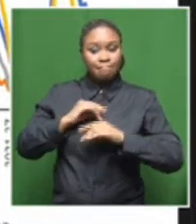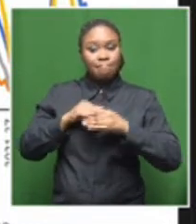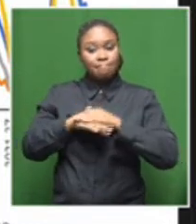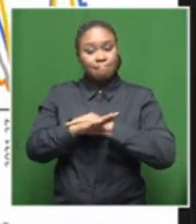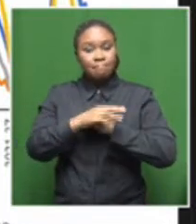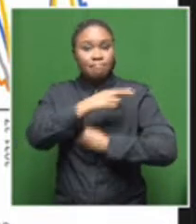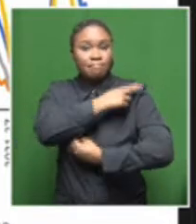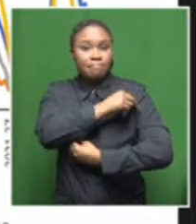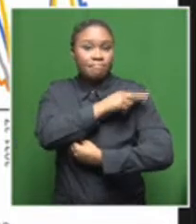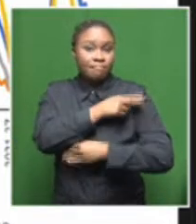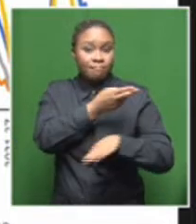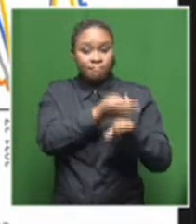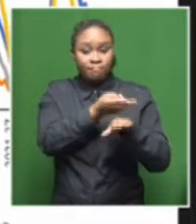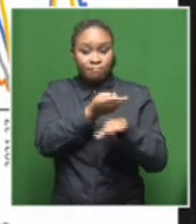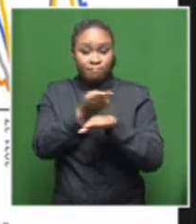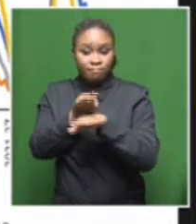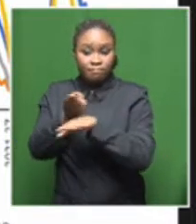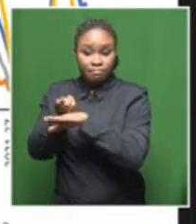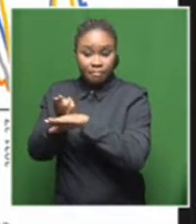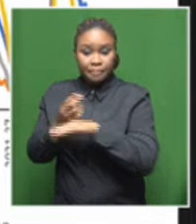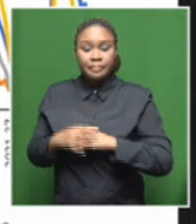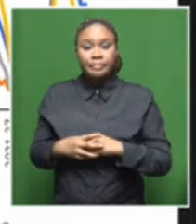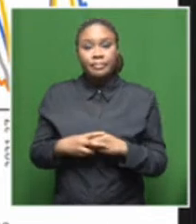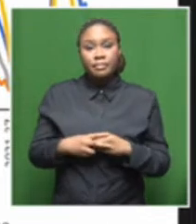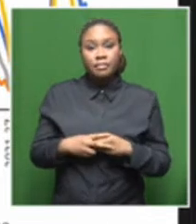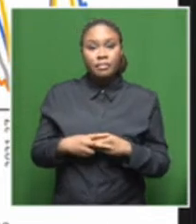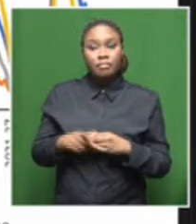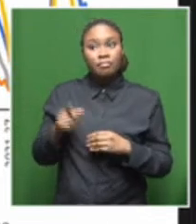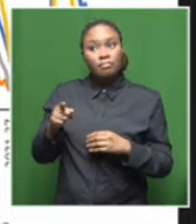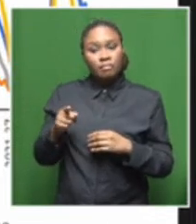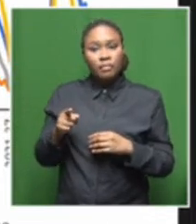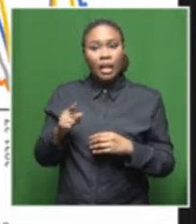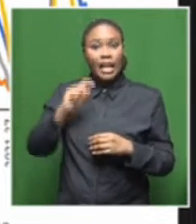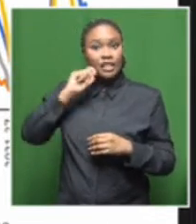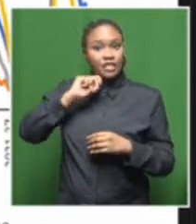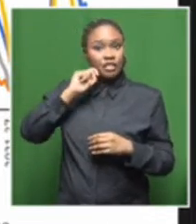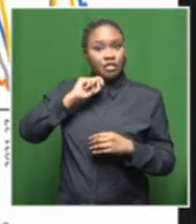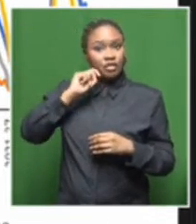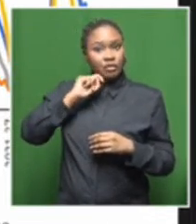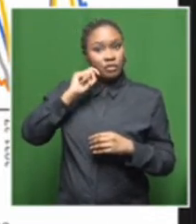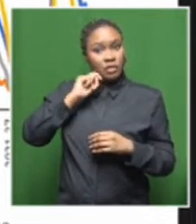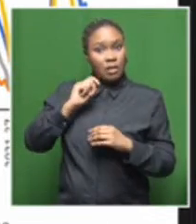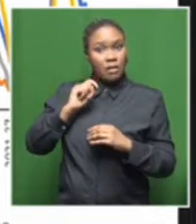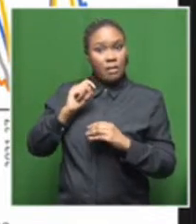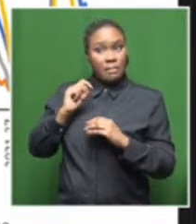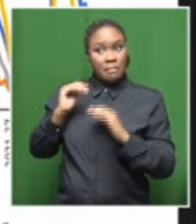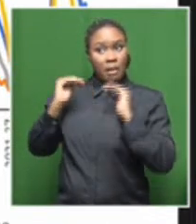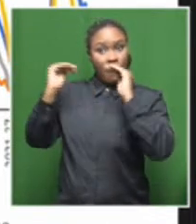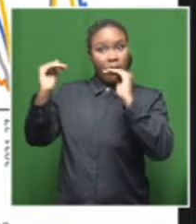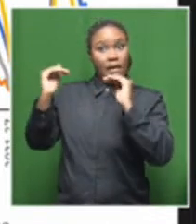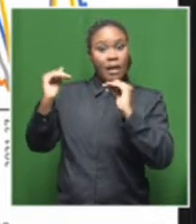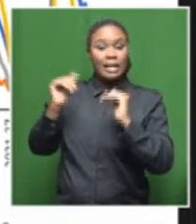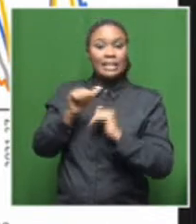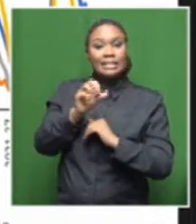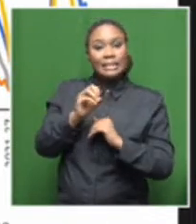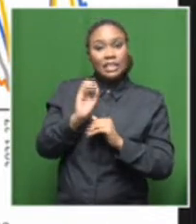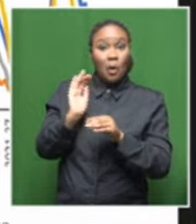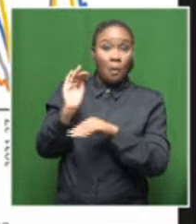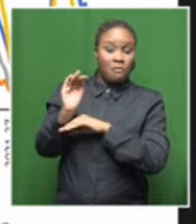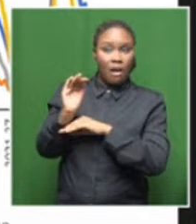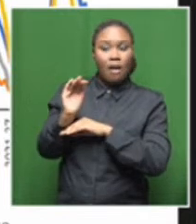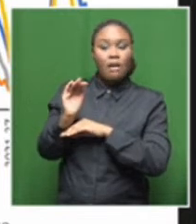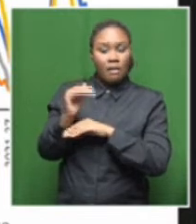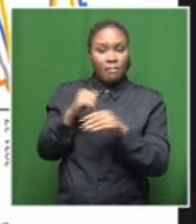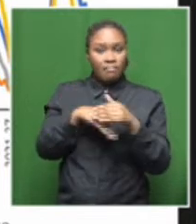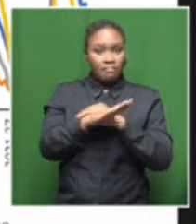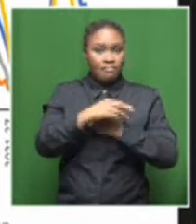left is that the incidence of admissions increases with age. And so the highest incidence is amongst the over 60s, and